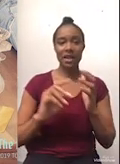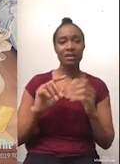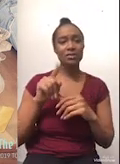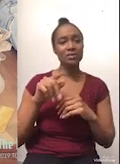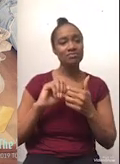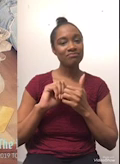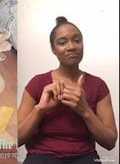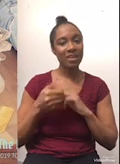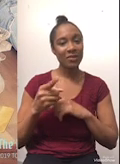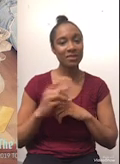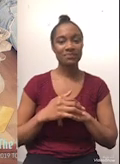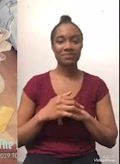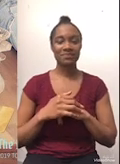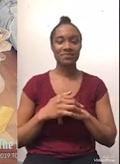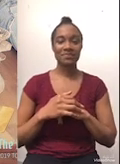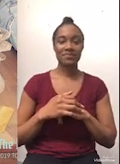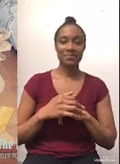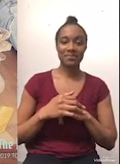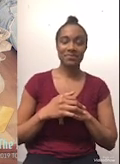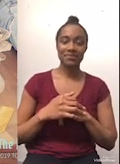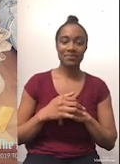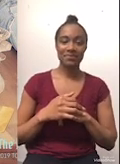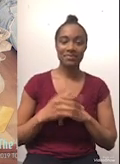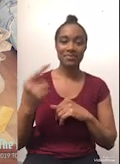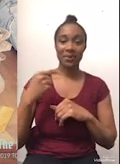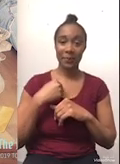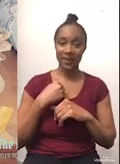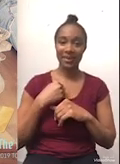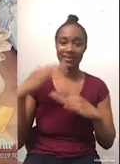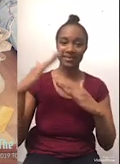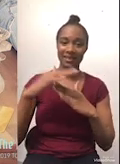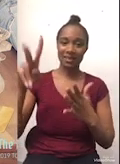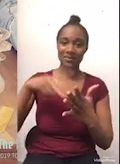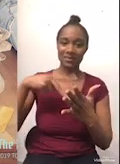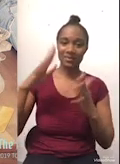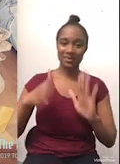you? This is Uptension's Bito. I am the main dancer of Uptension. group.